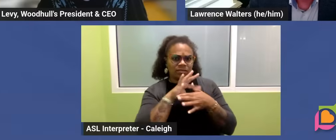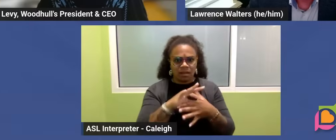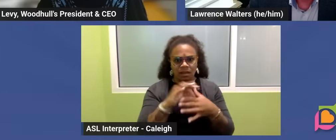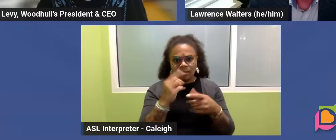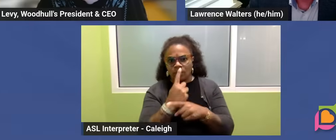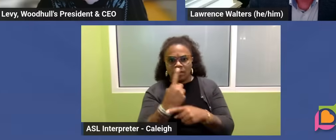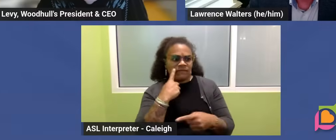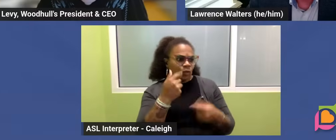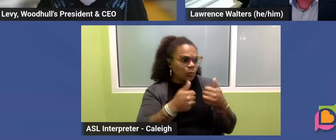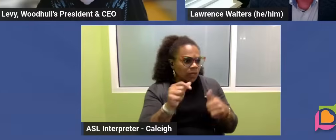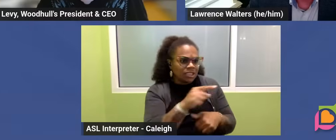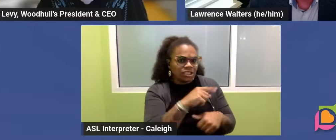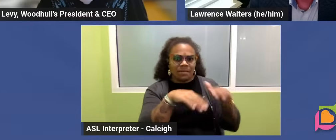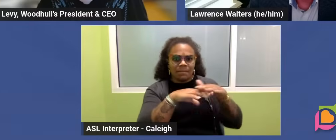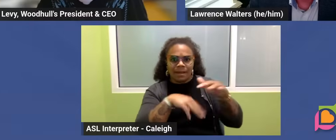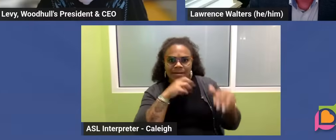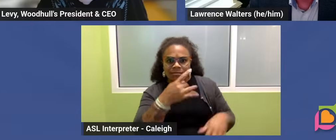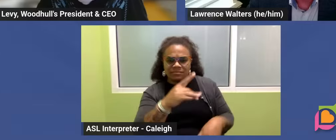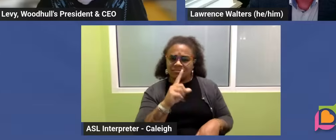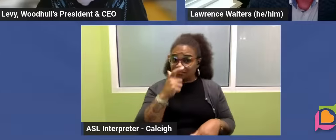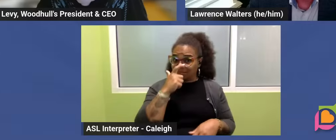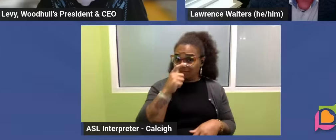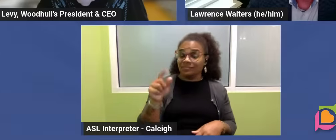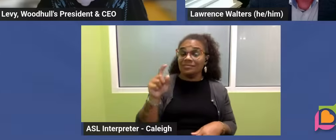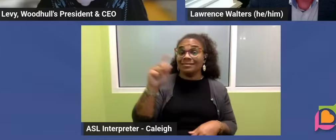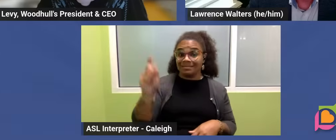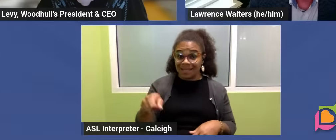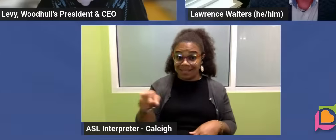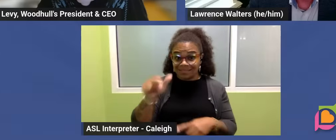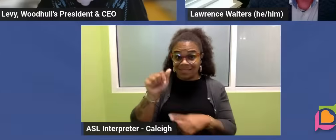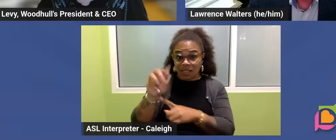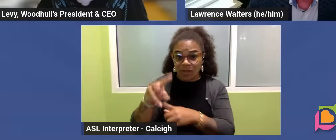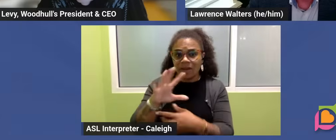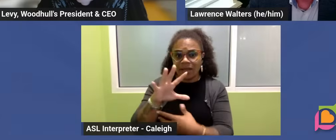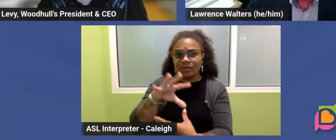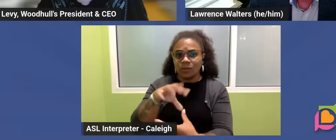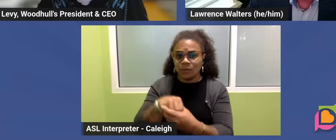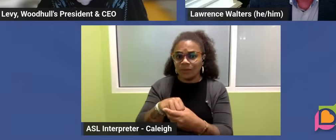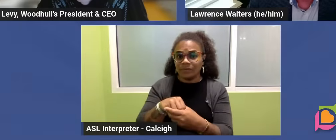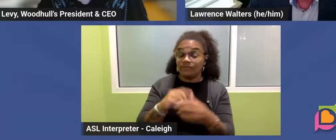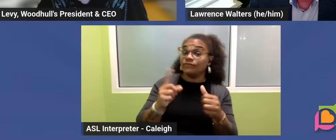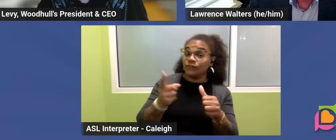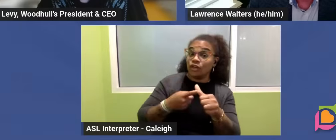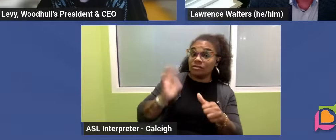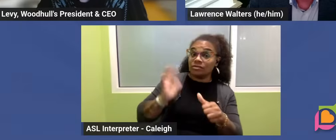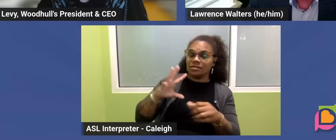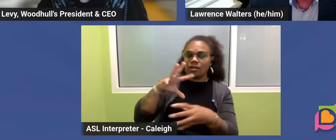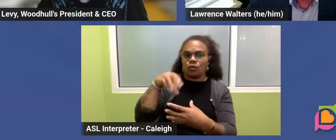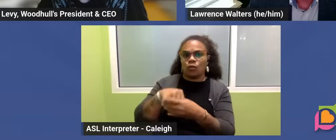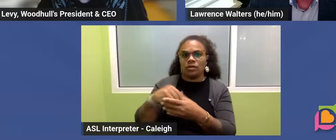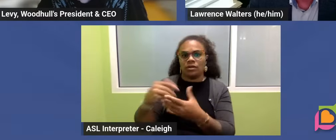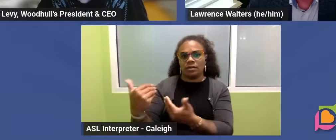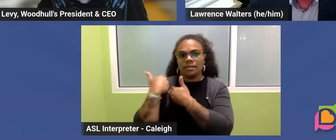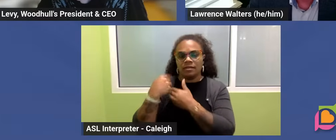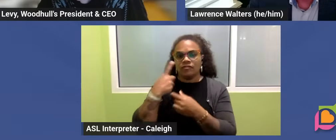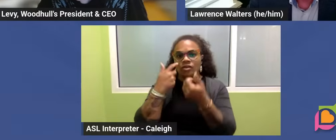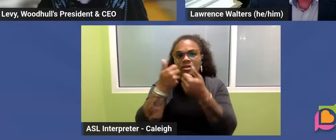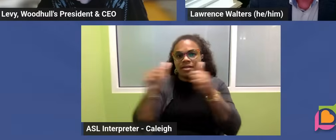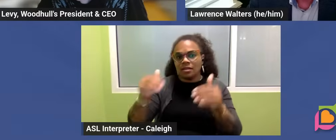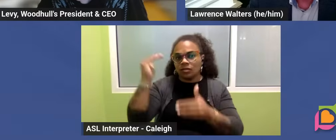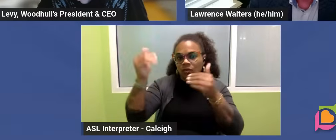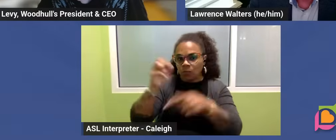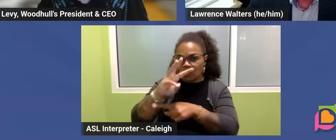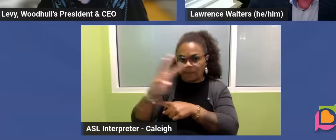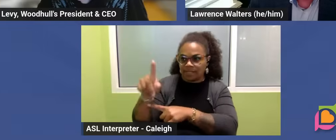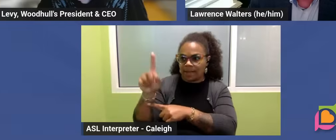minors. Interestingly, the Texas law included originally an obligation for any adult website